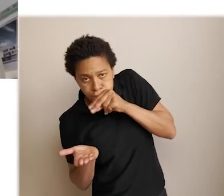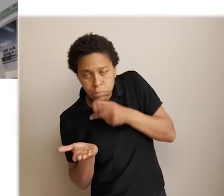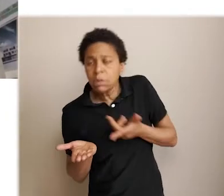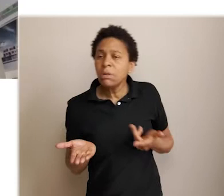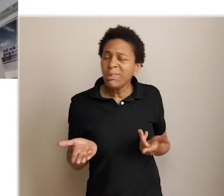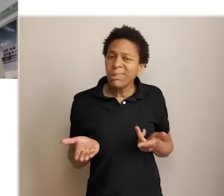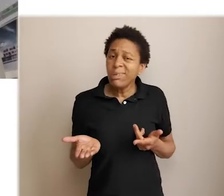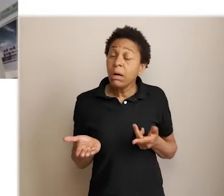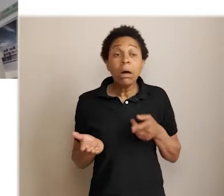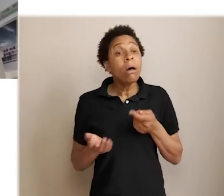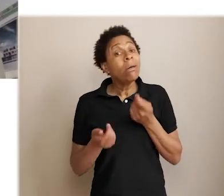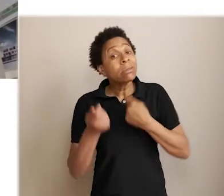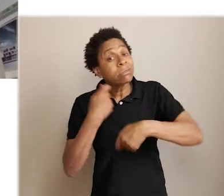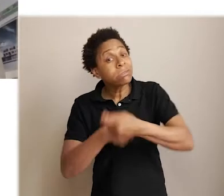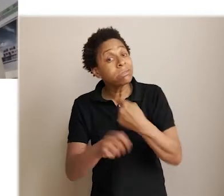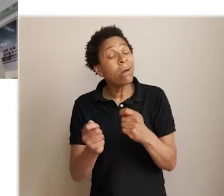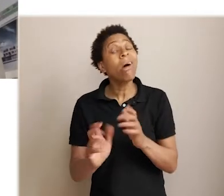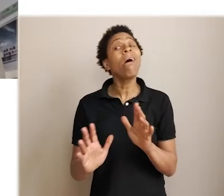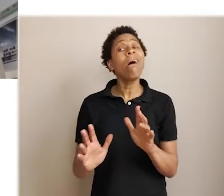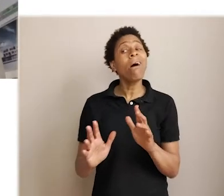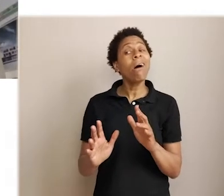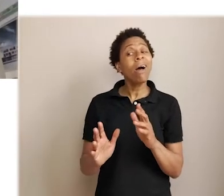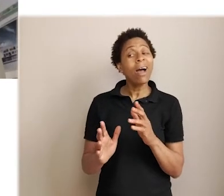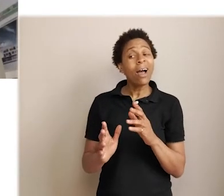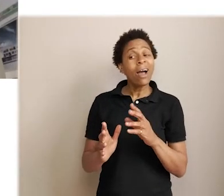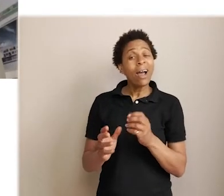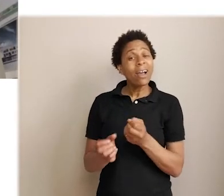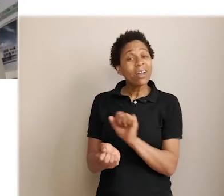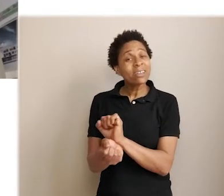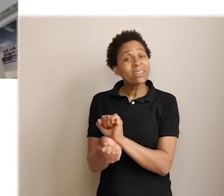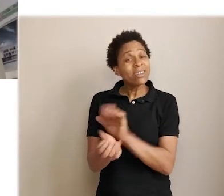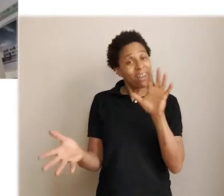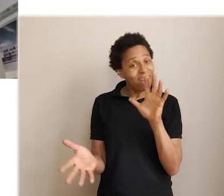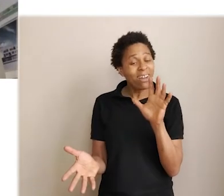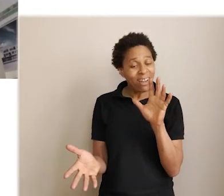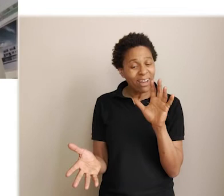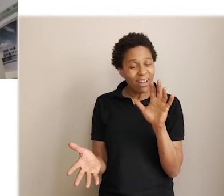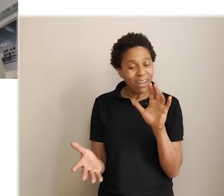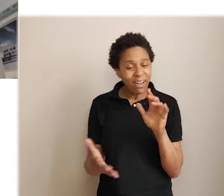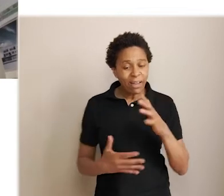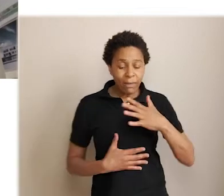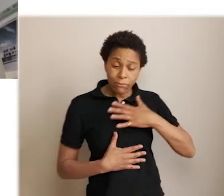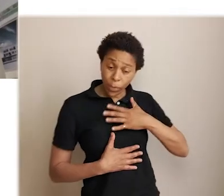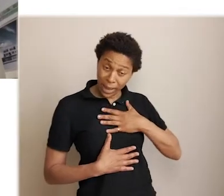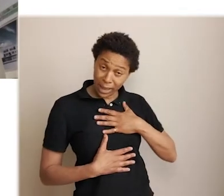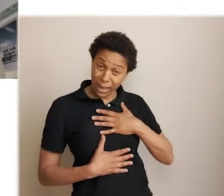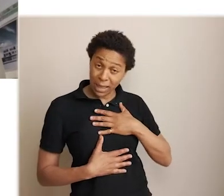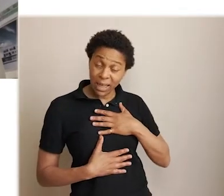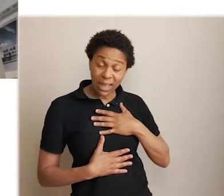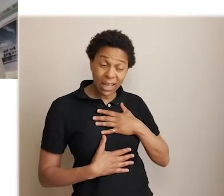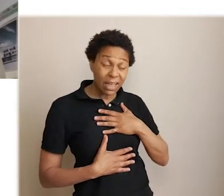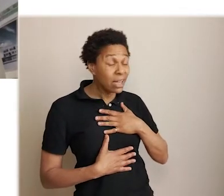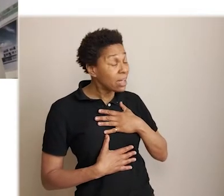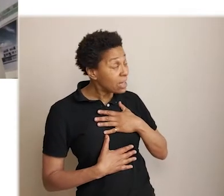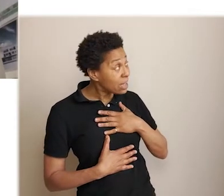be immensely creatively liberating. For me, the power of Verbatim Theatre is that it gives me the chance to